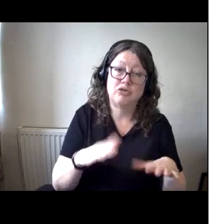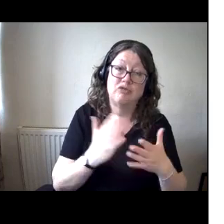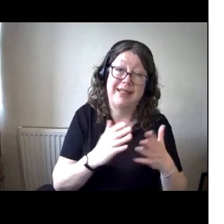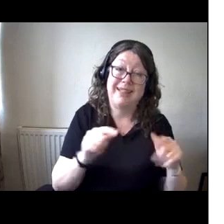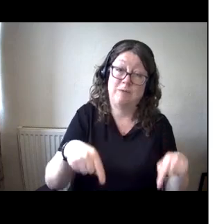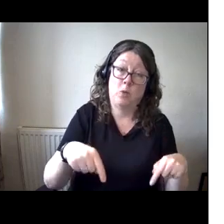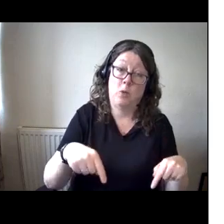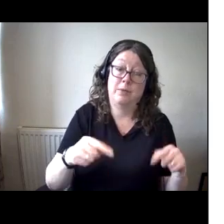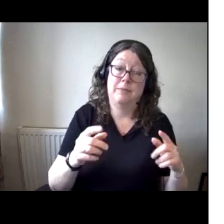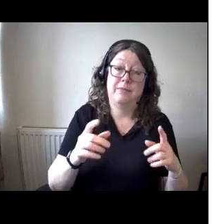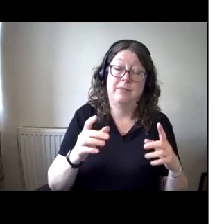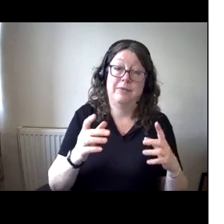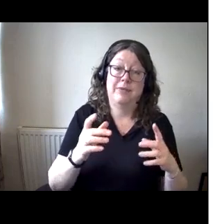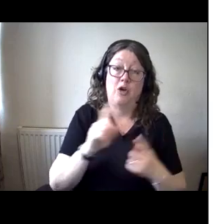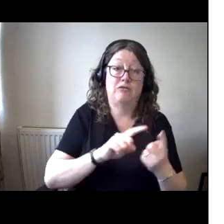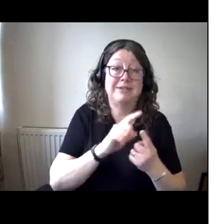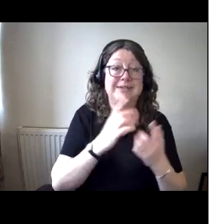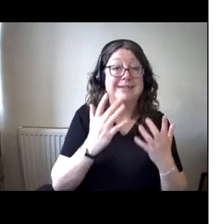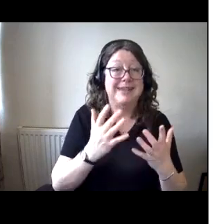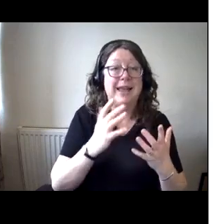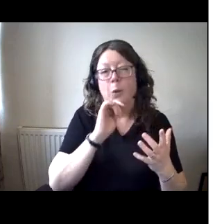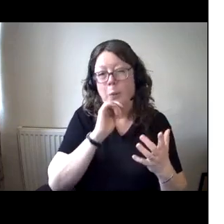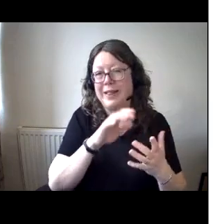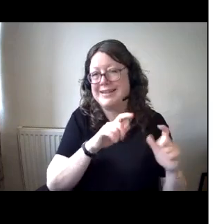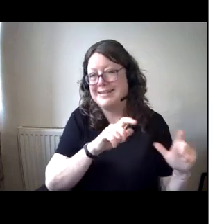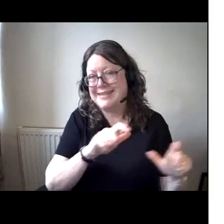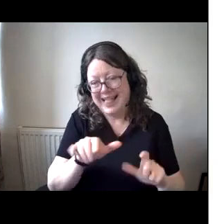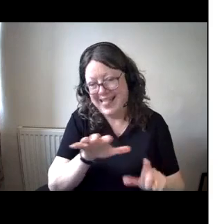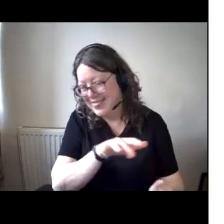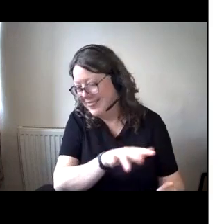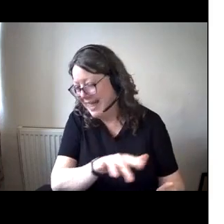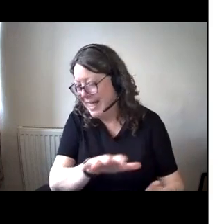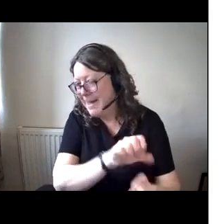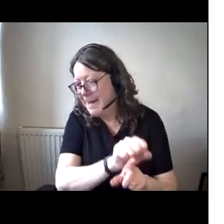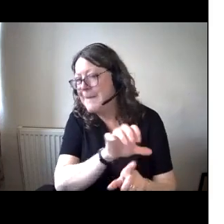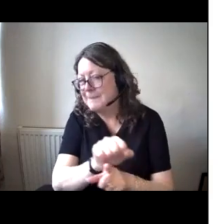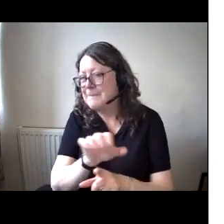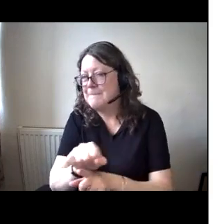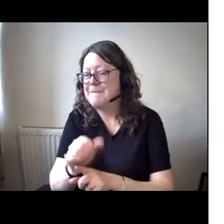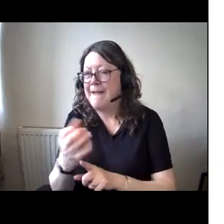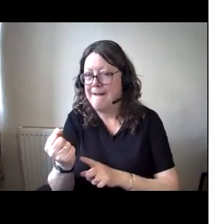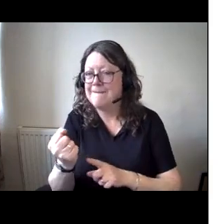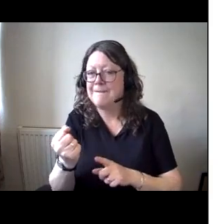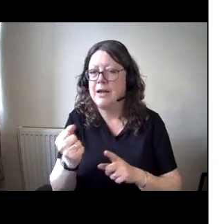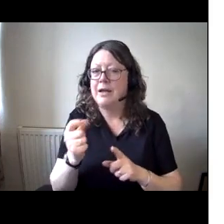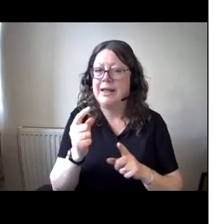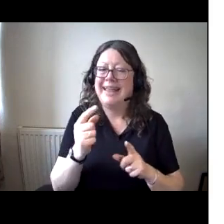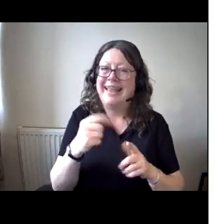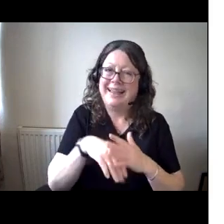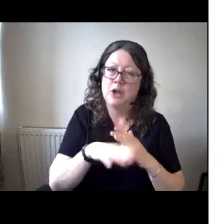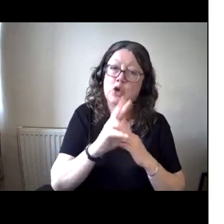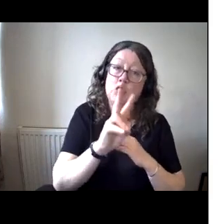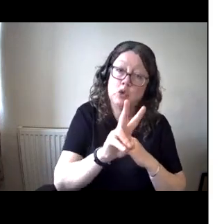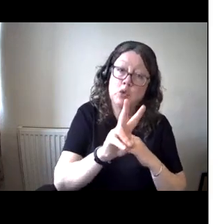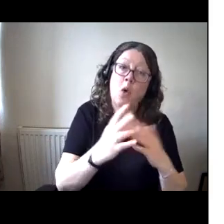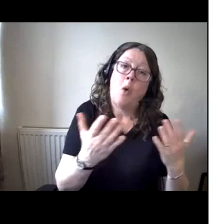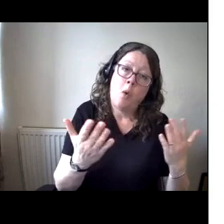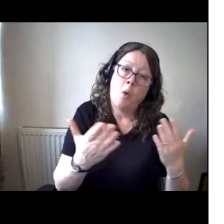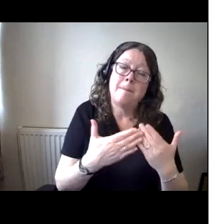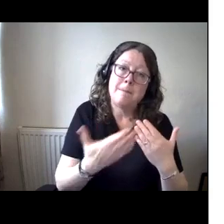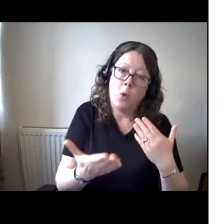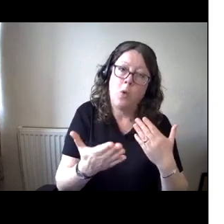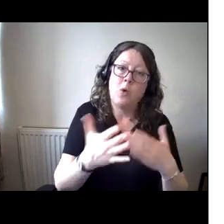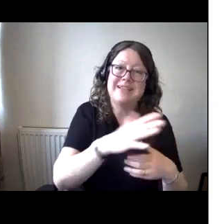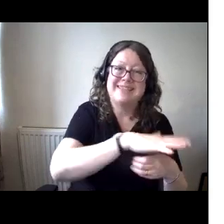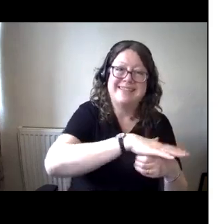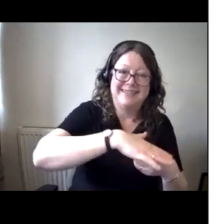those characteristics will be evident, and they need to be present in 2 or more settings. So quite often what will happen if your